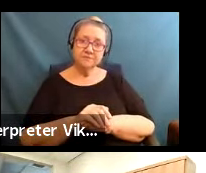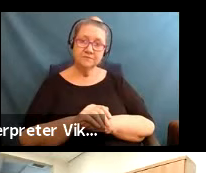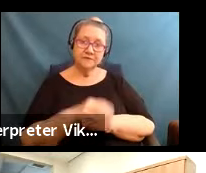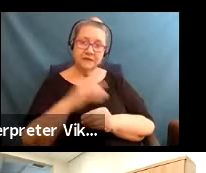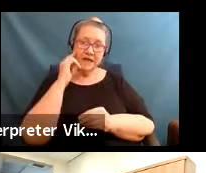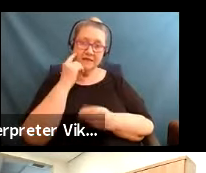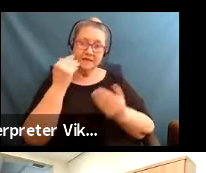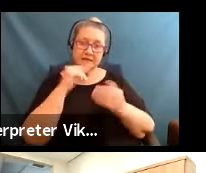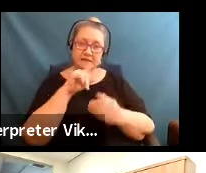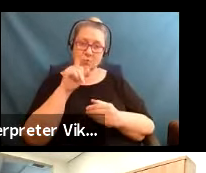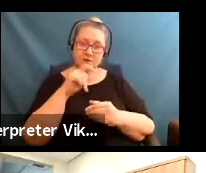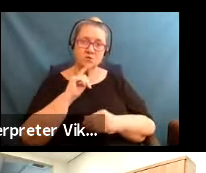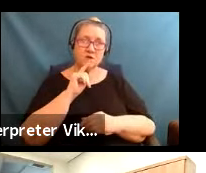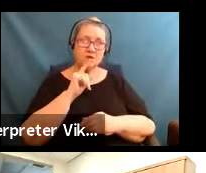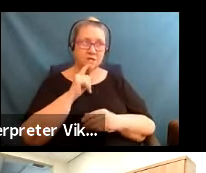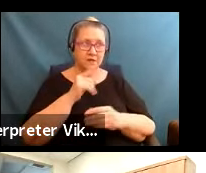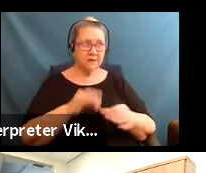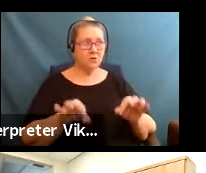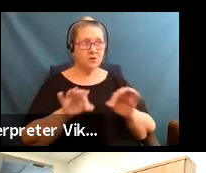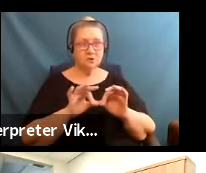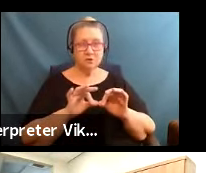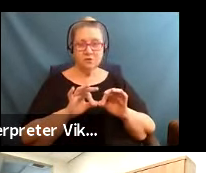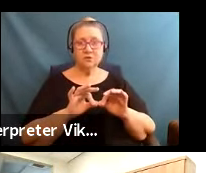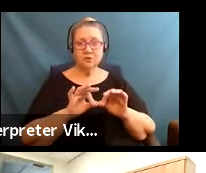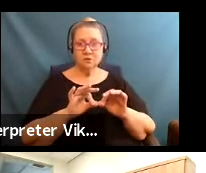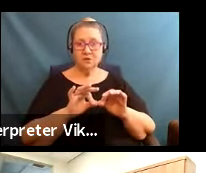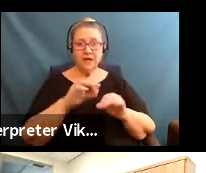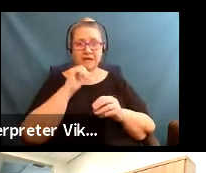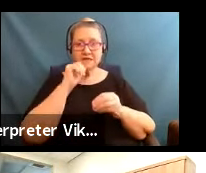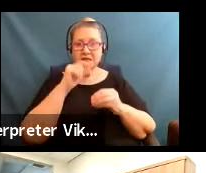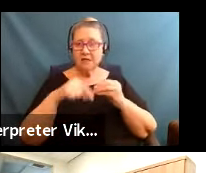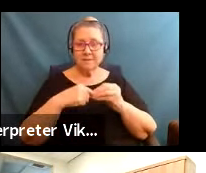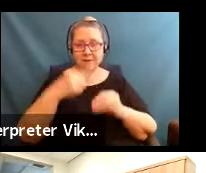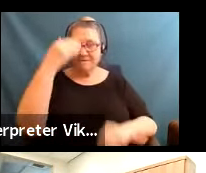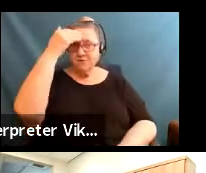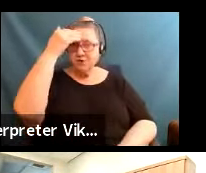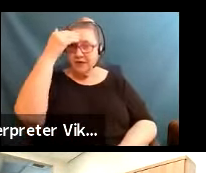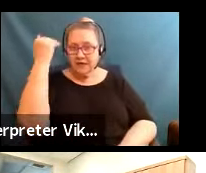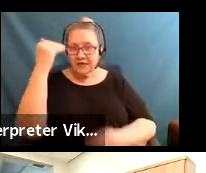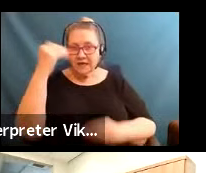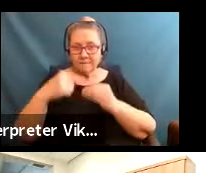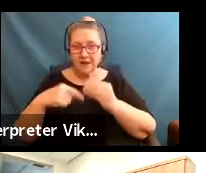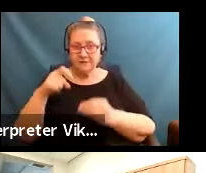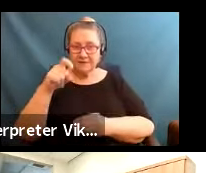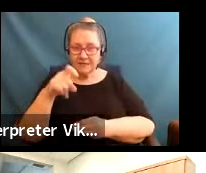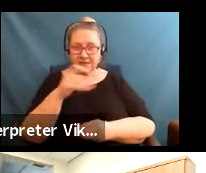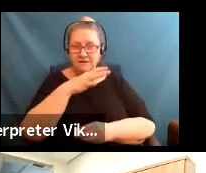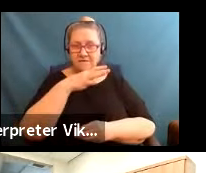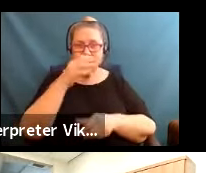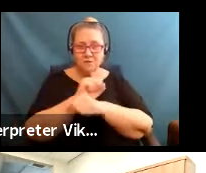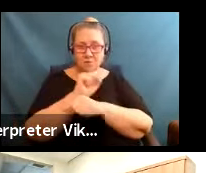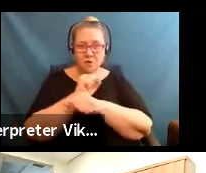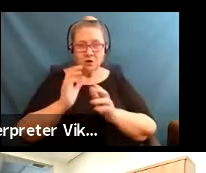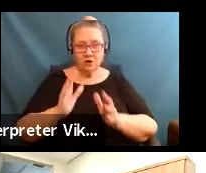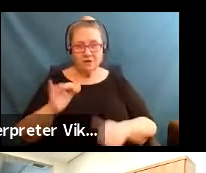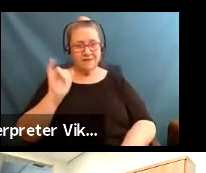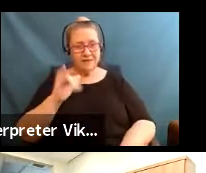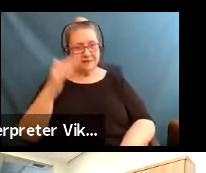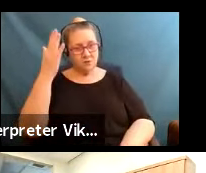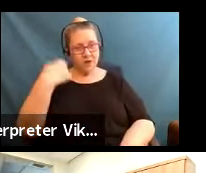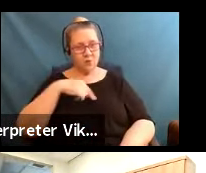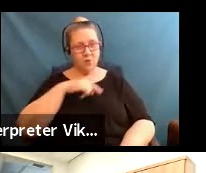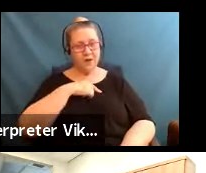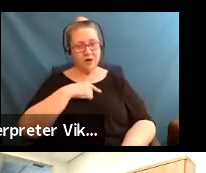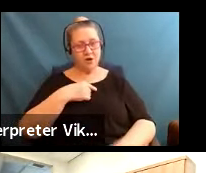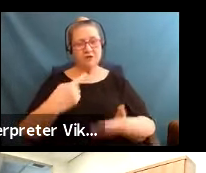think it's really important. And I think that it's not about forgetting about the needs of farm workers. It's far from it. That's why we're having this conversation,